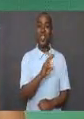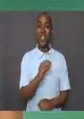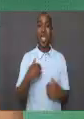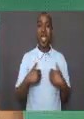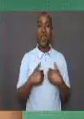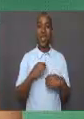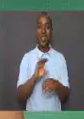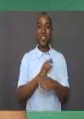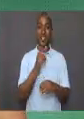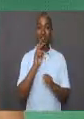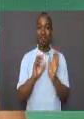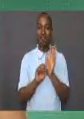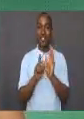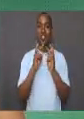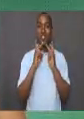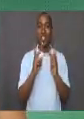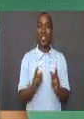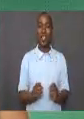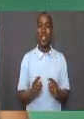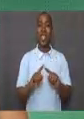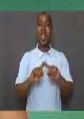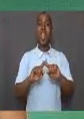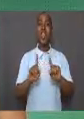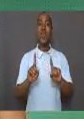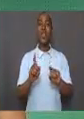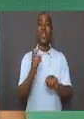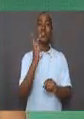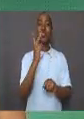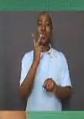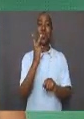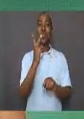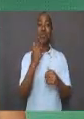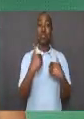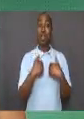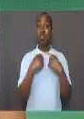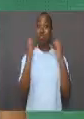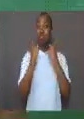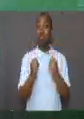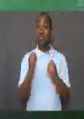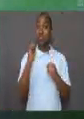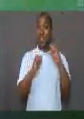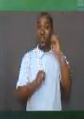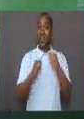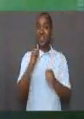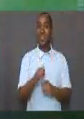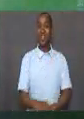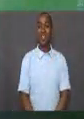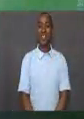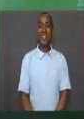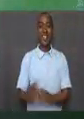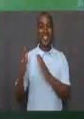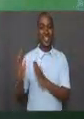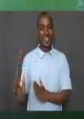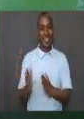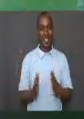cells and compare the differences between their structures. Are you ready